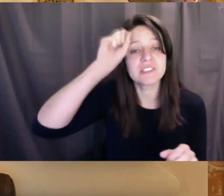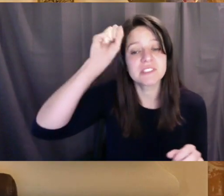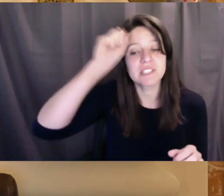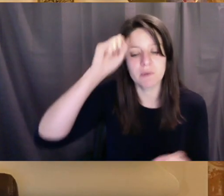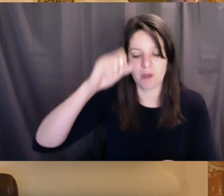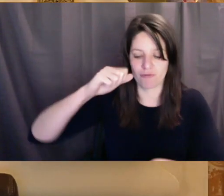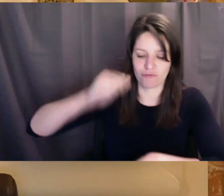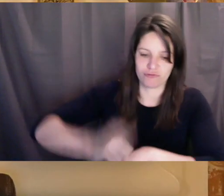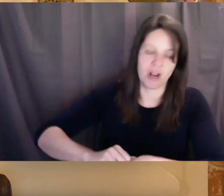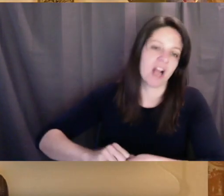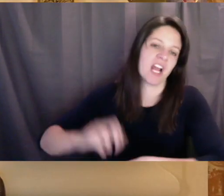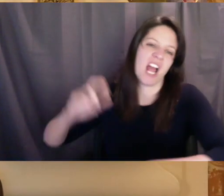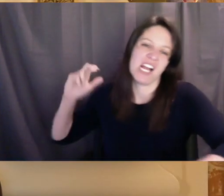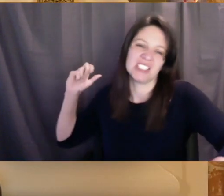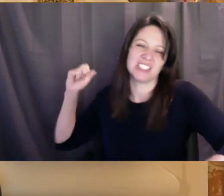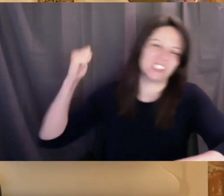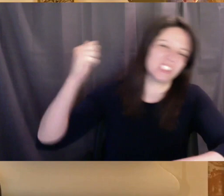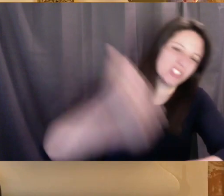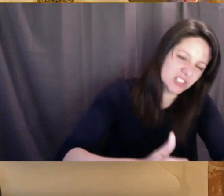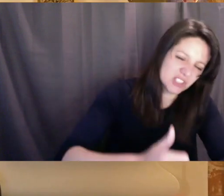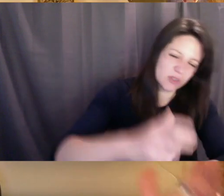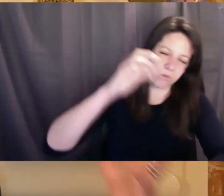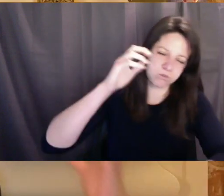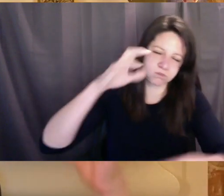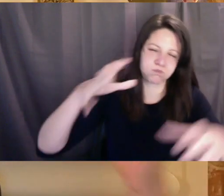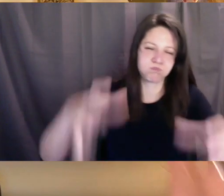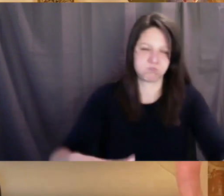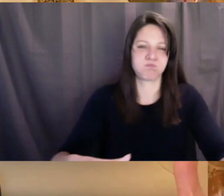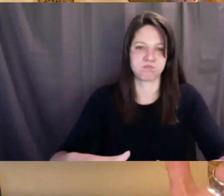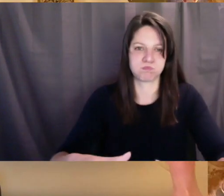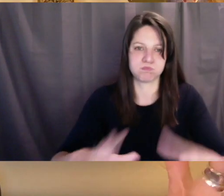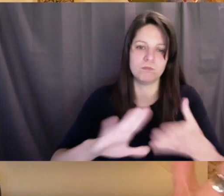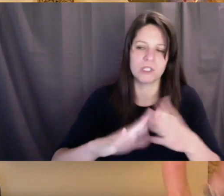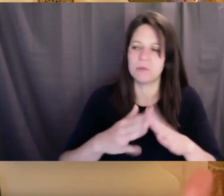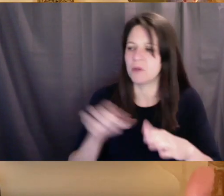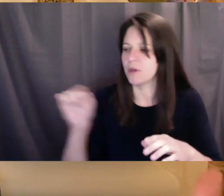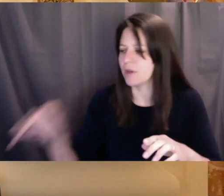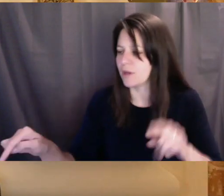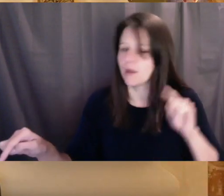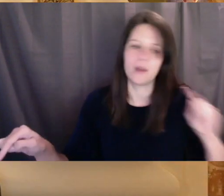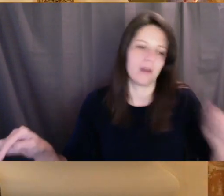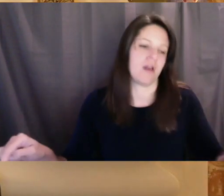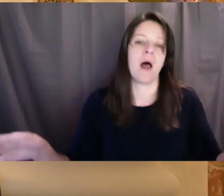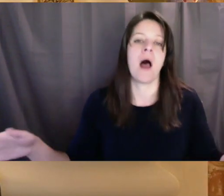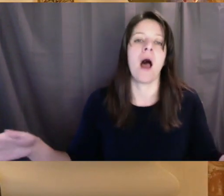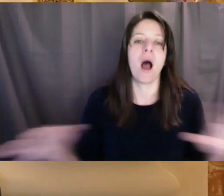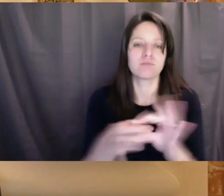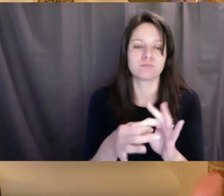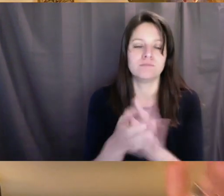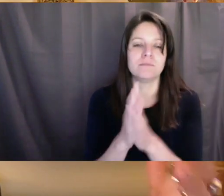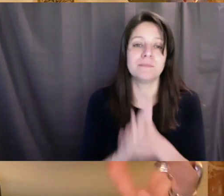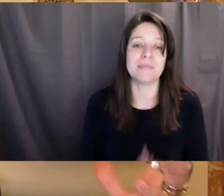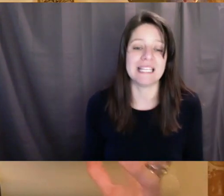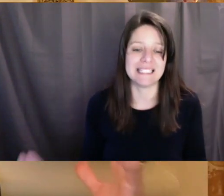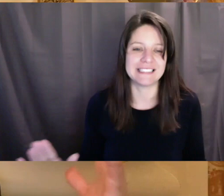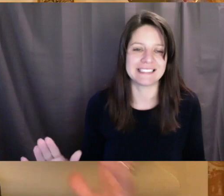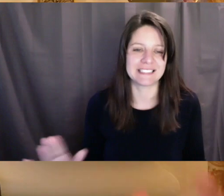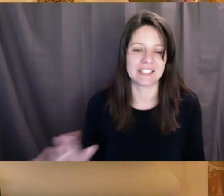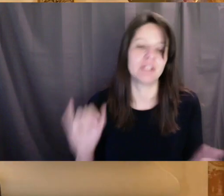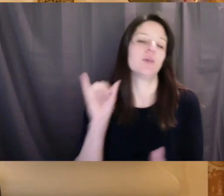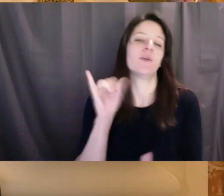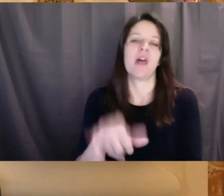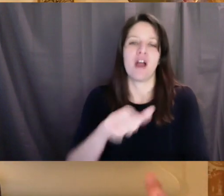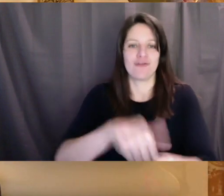this deliverance by Samuel taking a stone and setting it up between two communities and declaring it